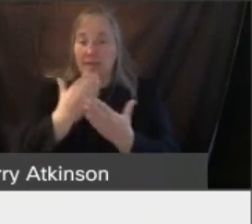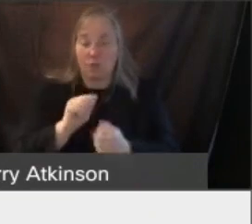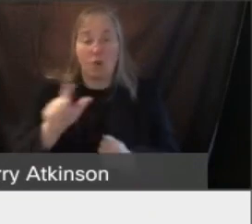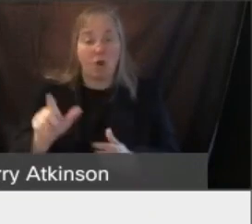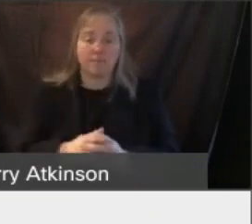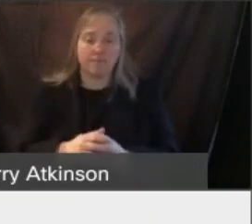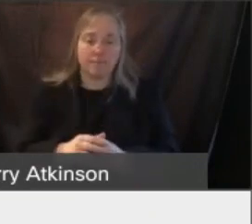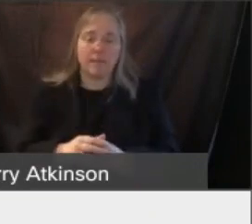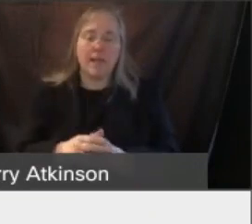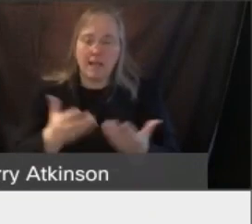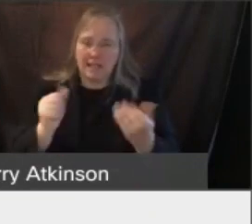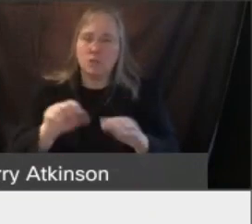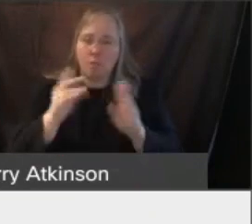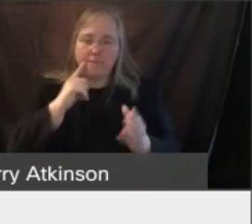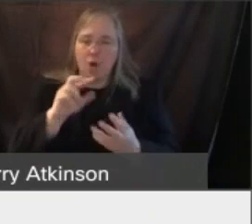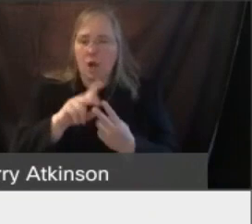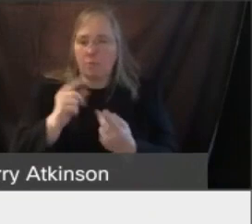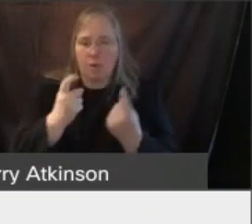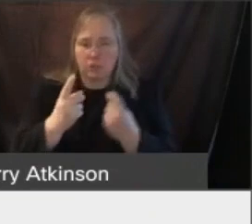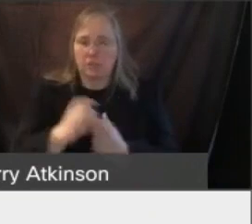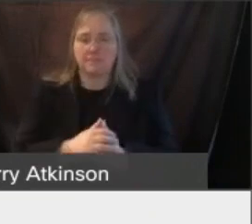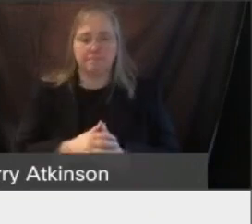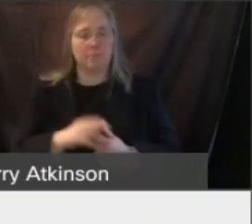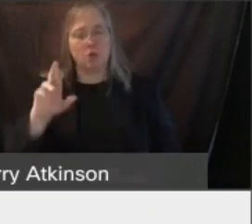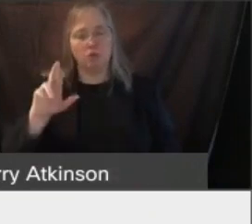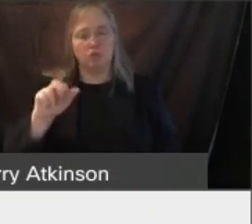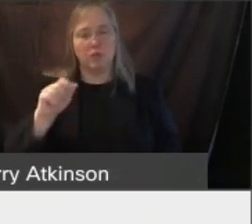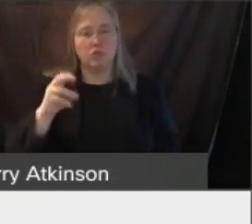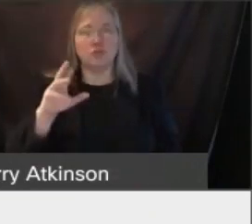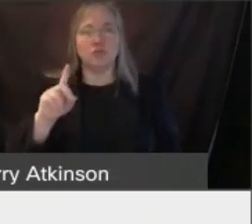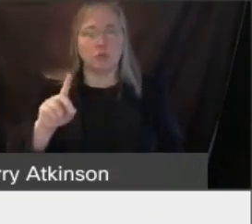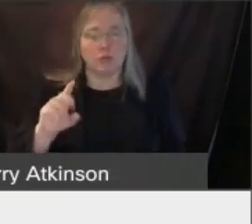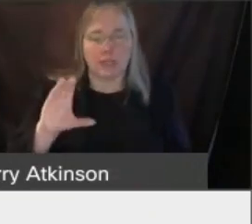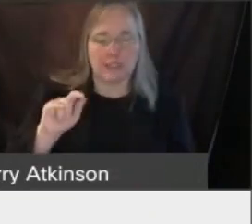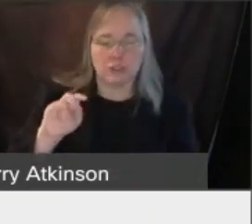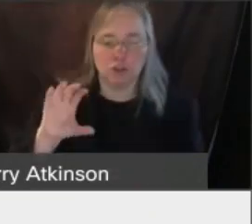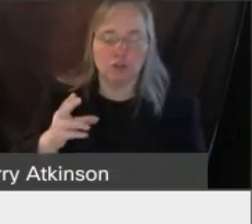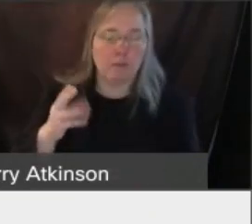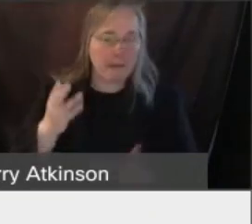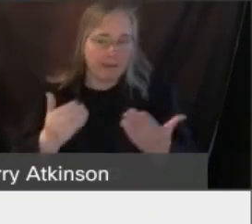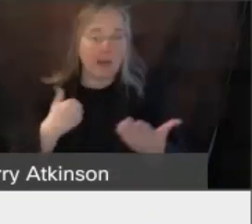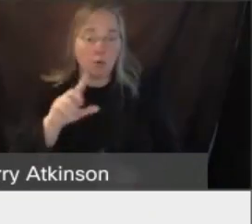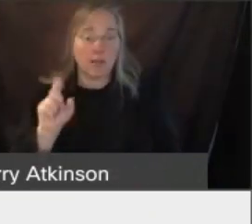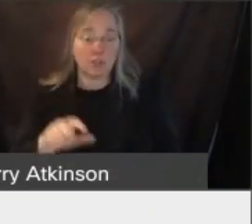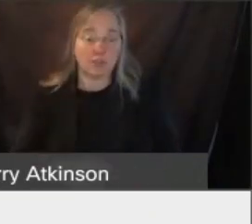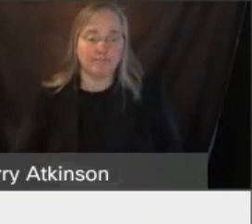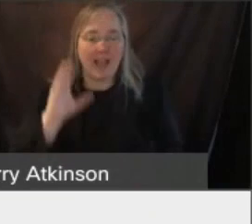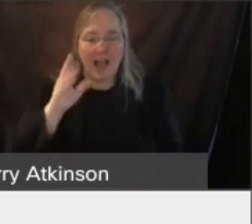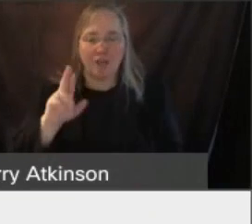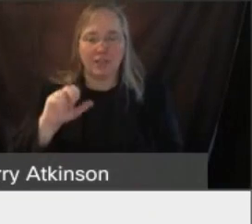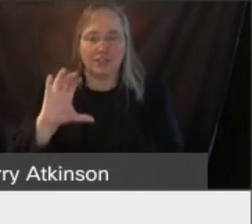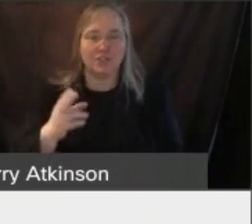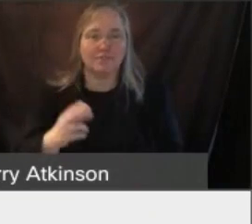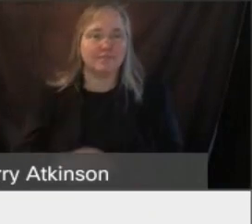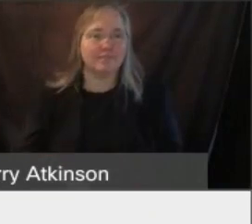let's entertain a couple of questions there. Okay. I think Richard Clinch might have had a question. There he is. Yeah. Hi, Rich.